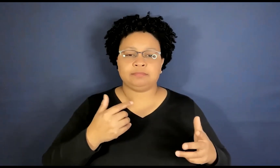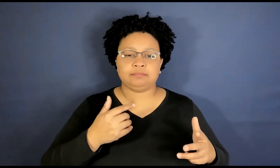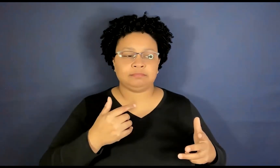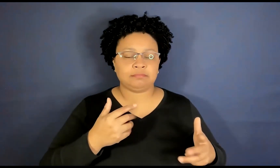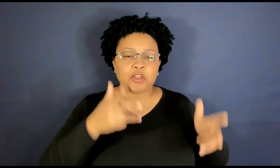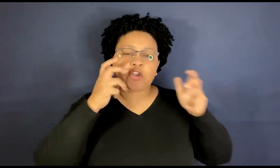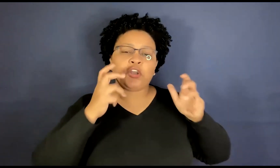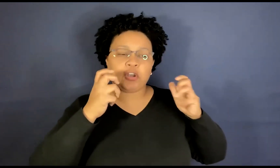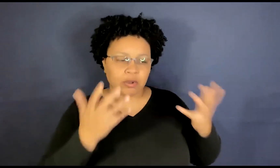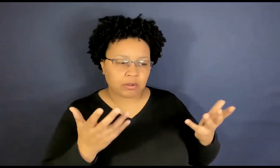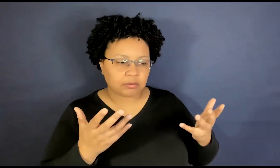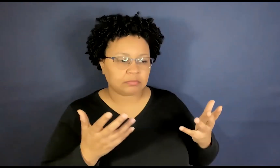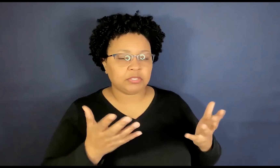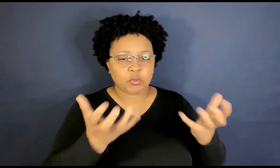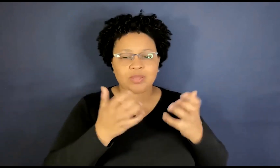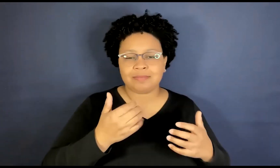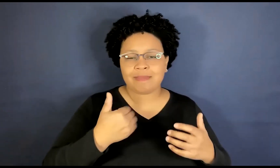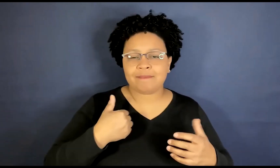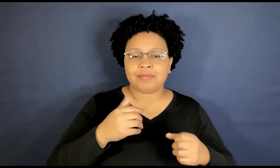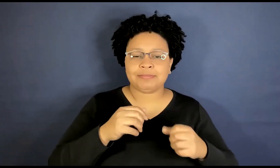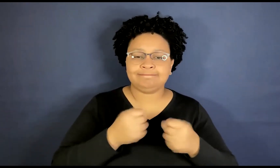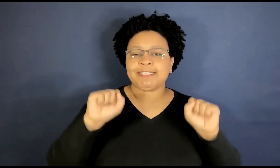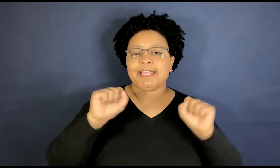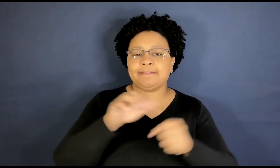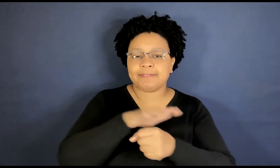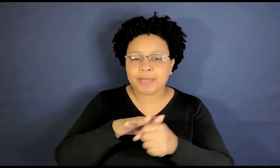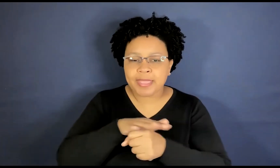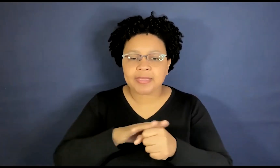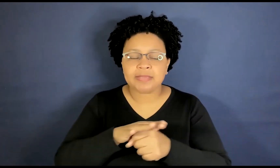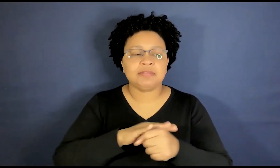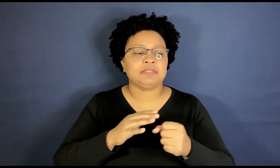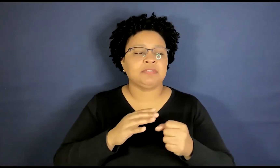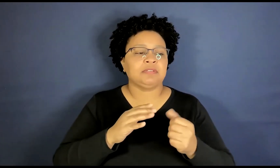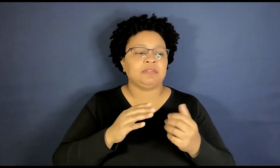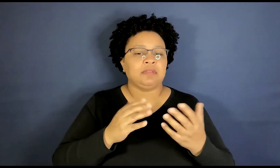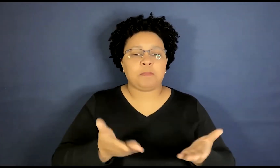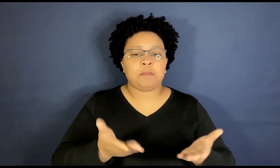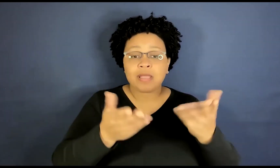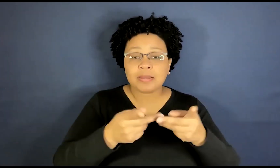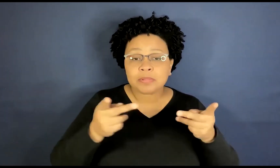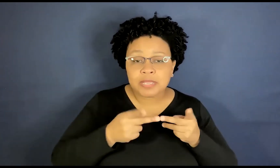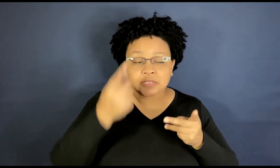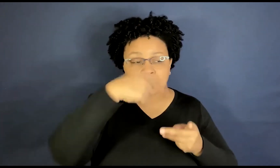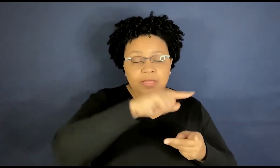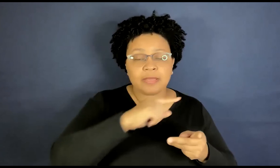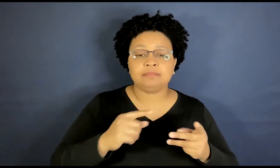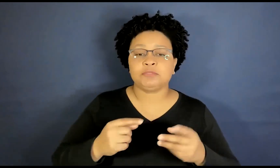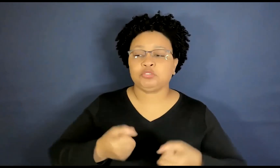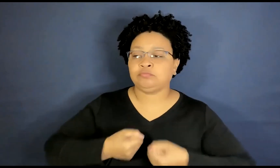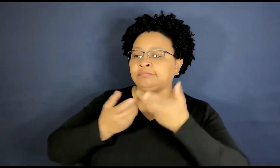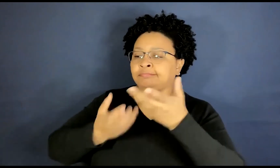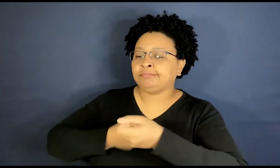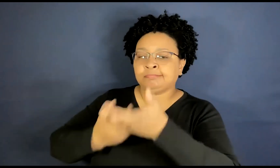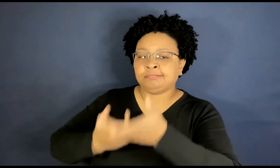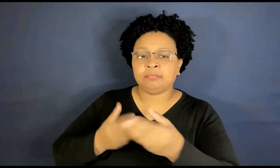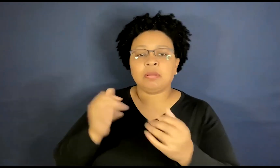to make sure that they have the space, and you will, provide the forum for them to do that, but also give them the